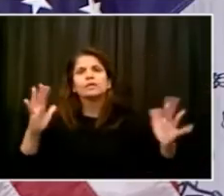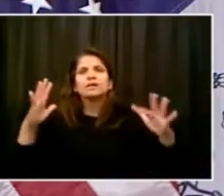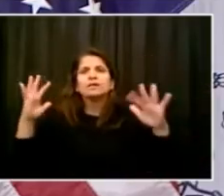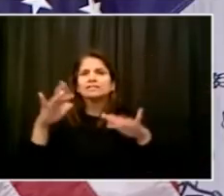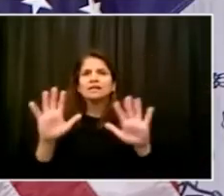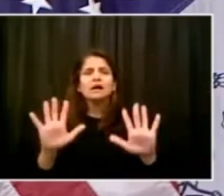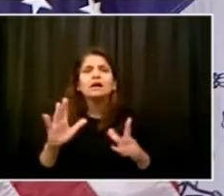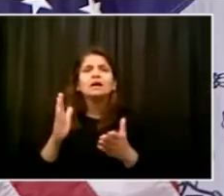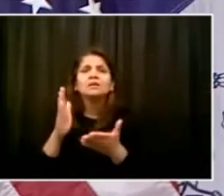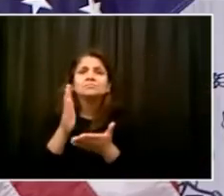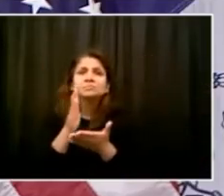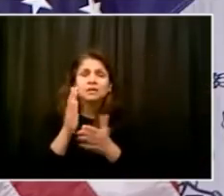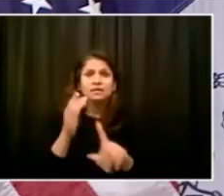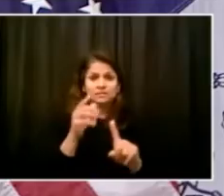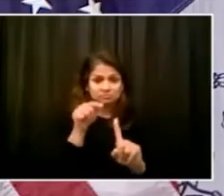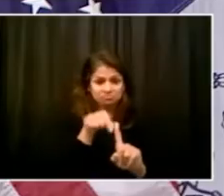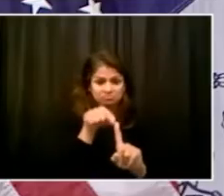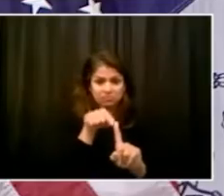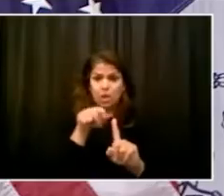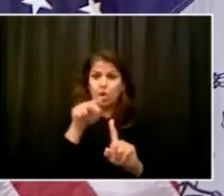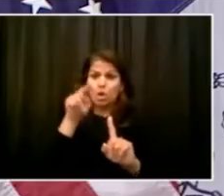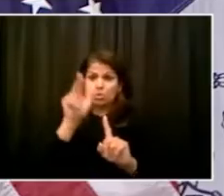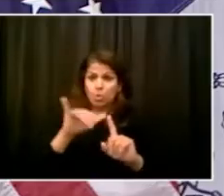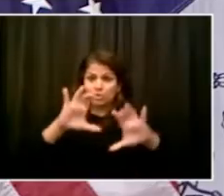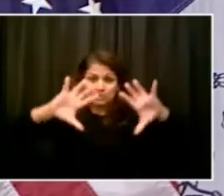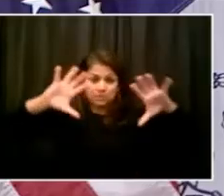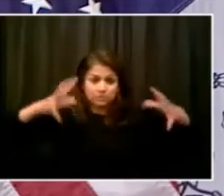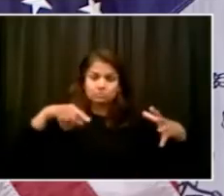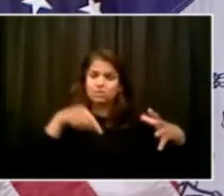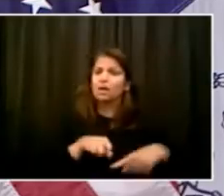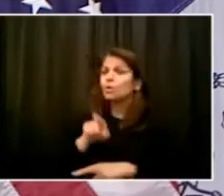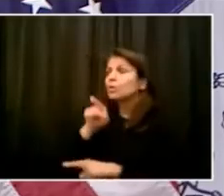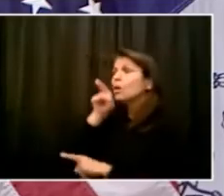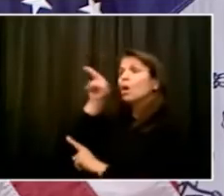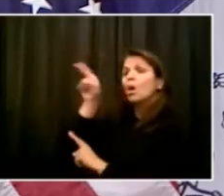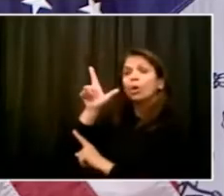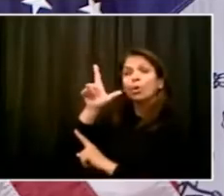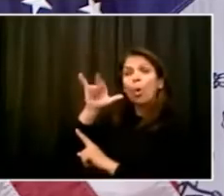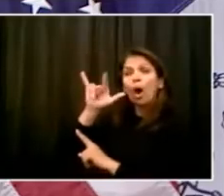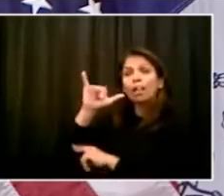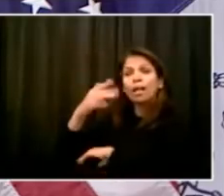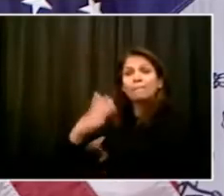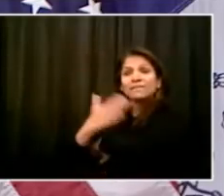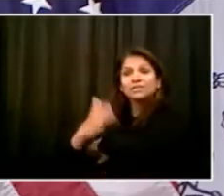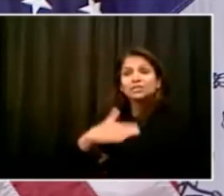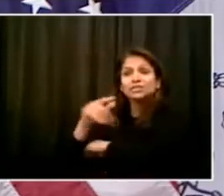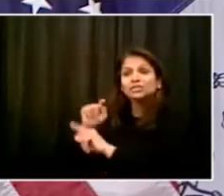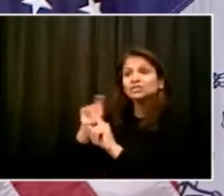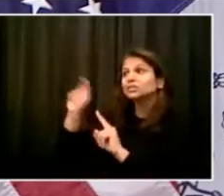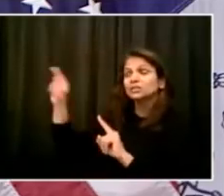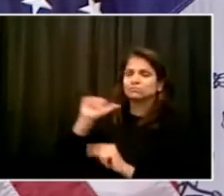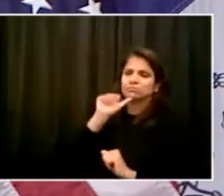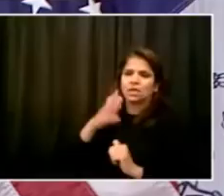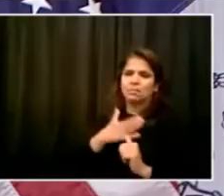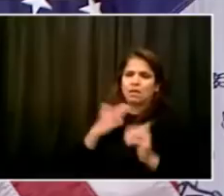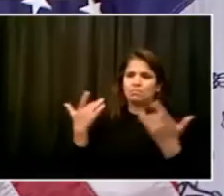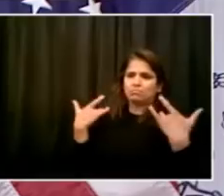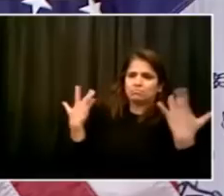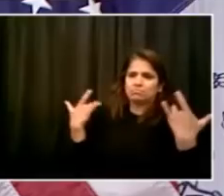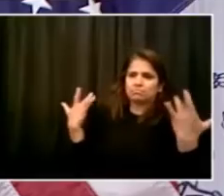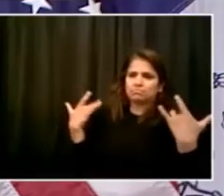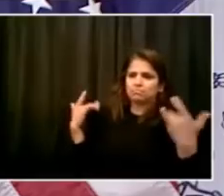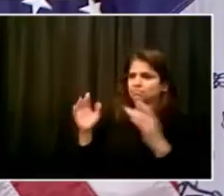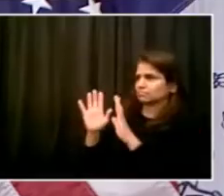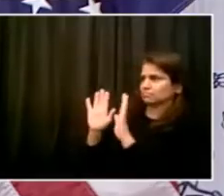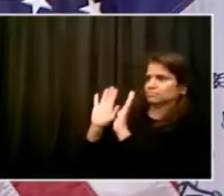me, I think this is more straightforward. I don't see